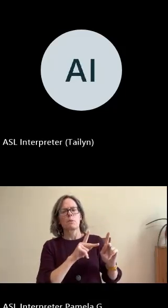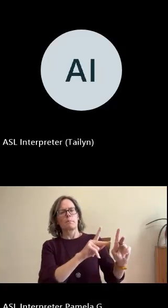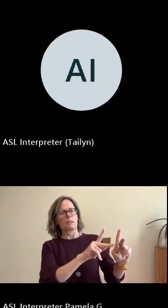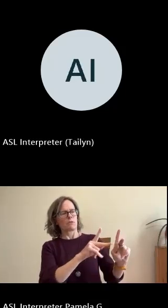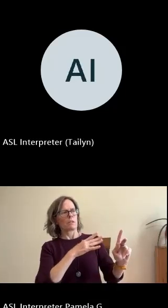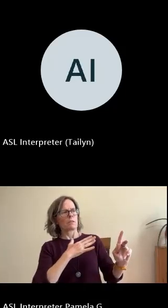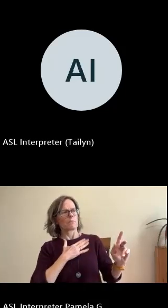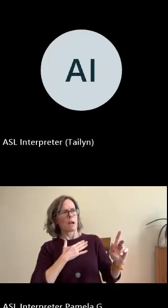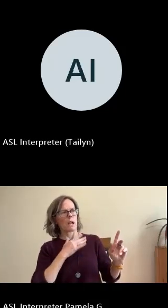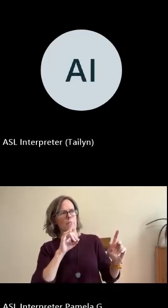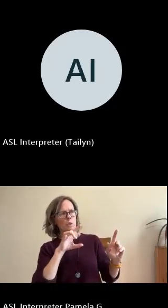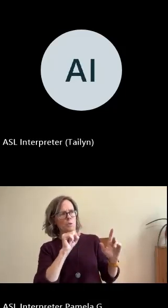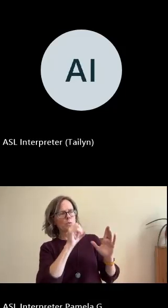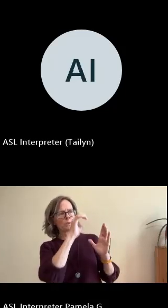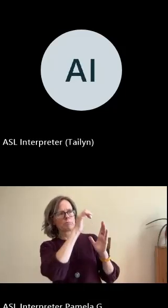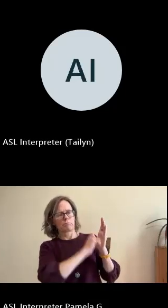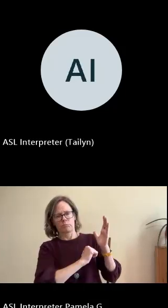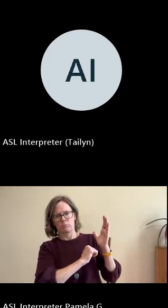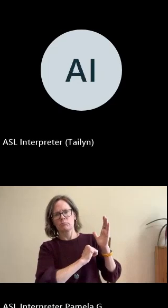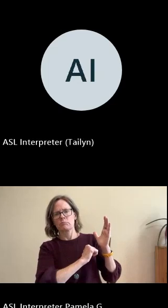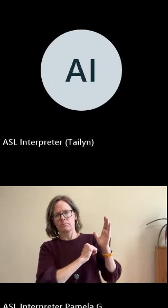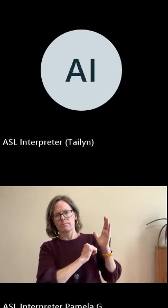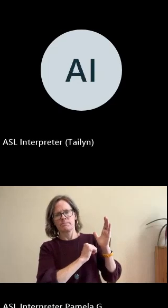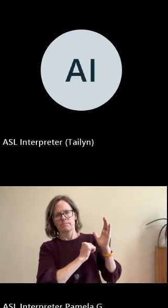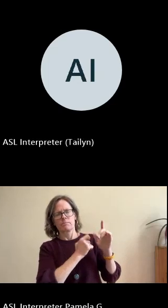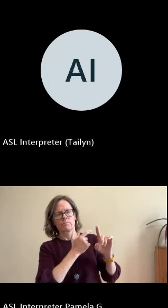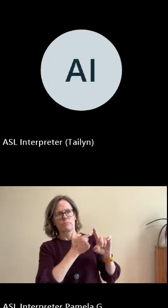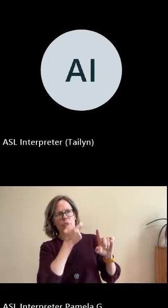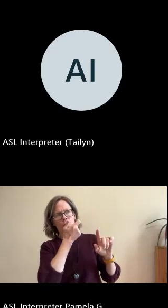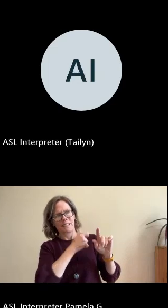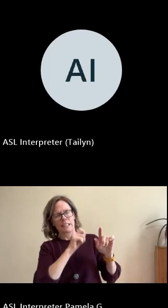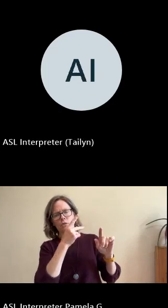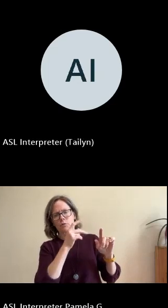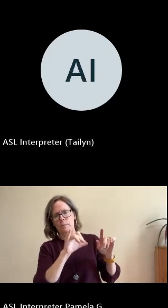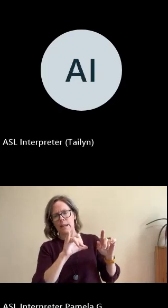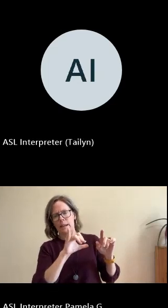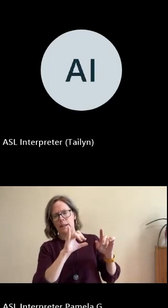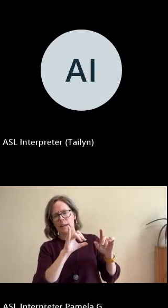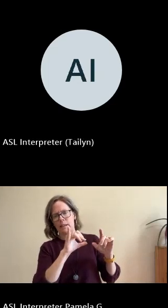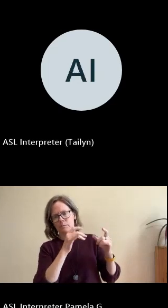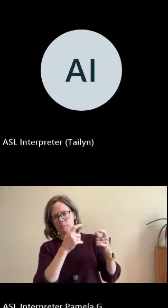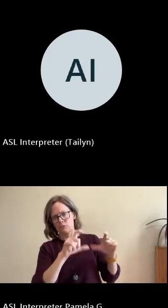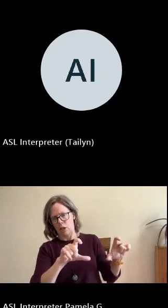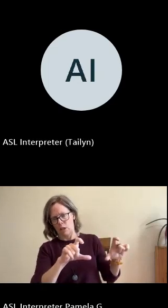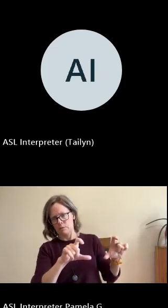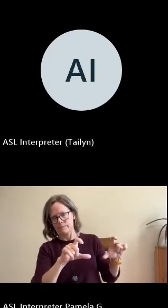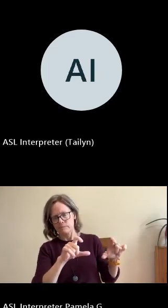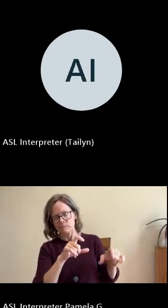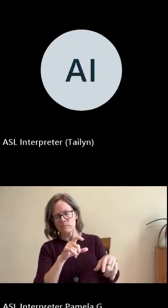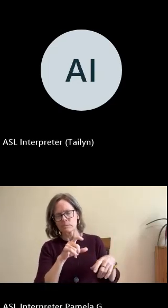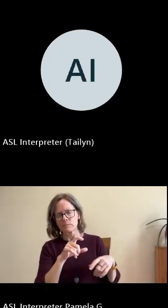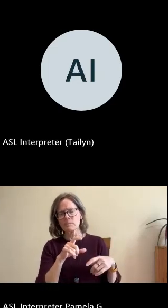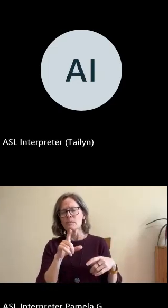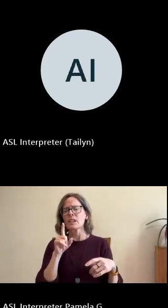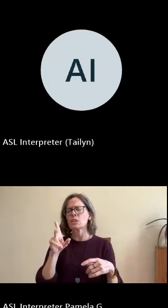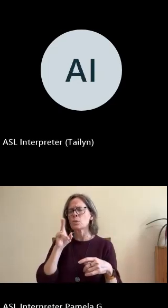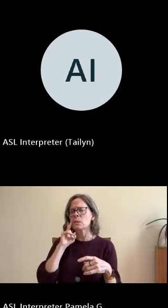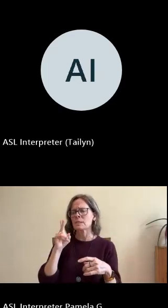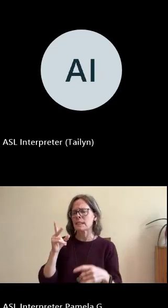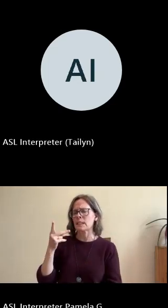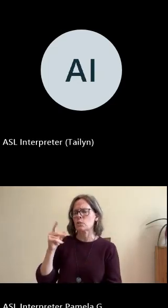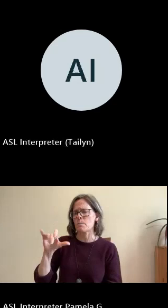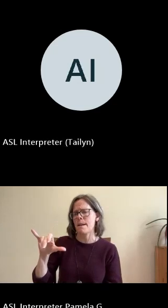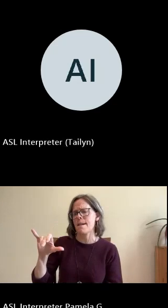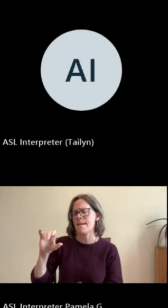paycheck automatically. So it's pretty seamless. And you will see it in your pay stub in the after tax deductions